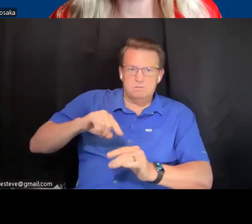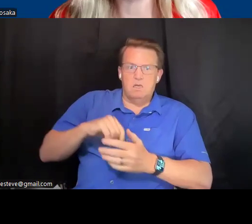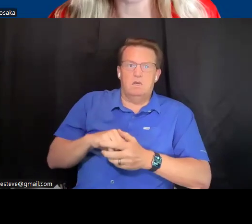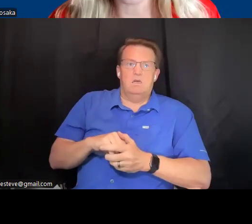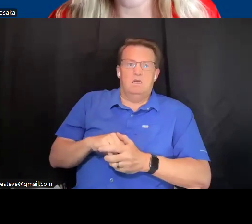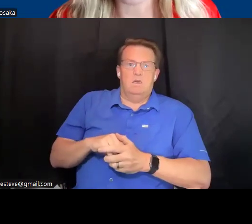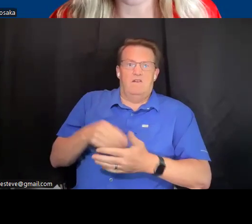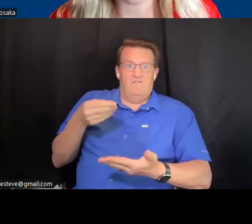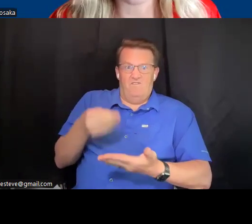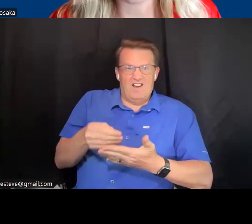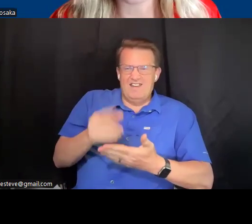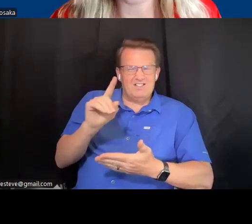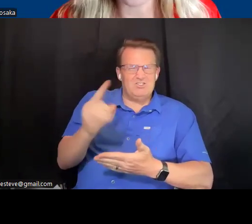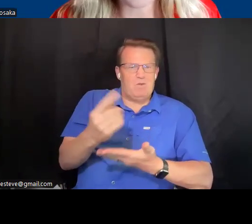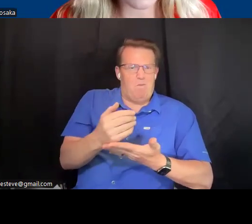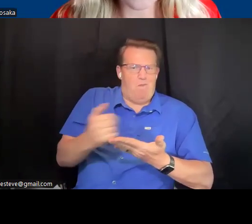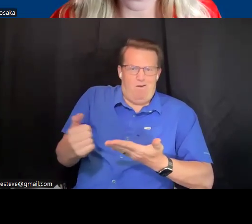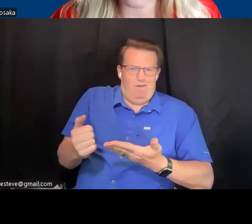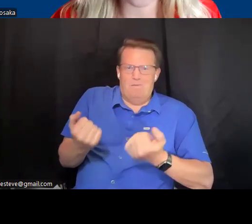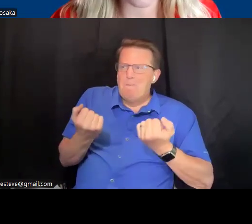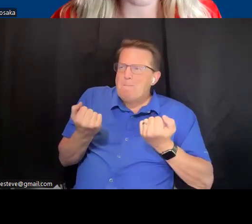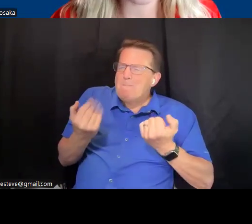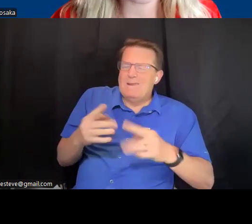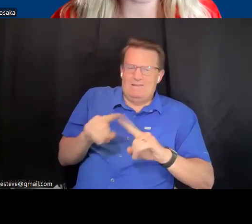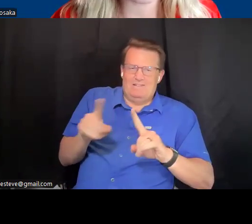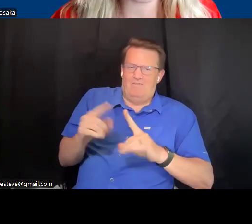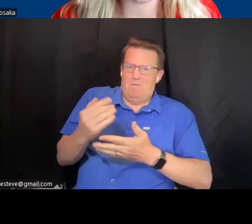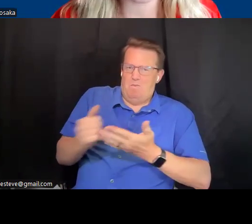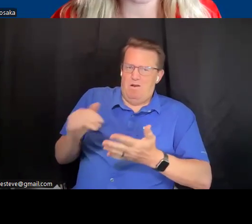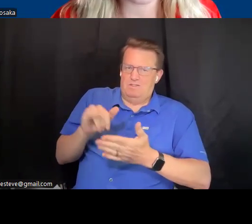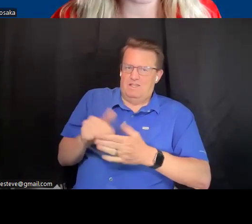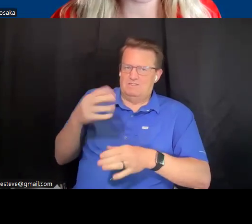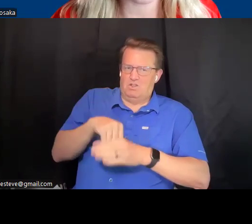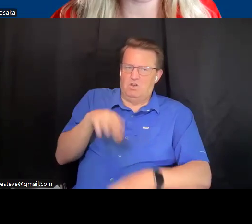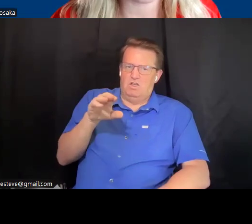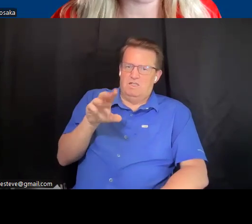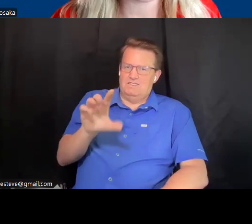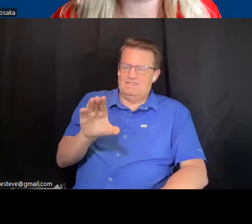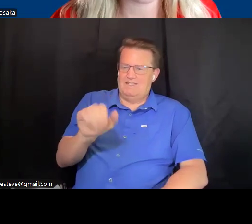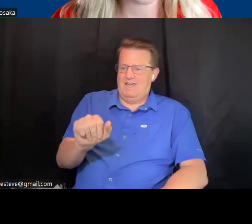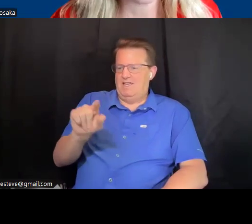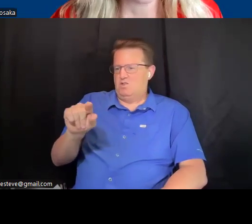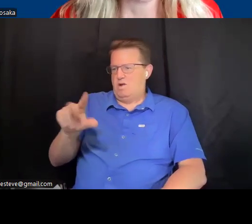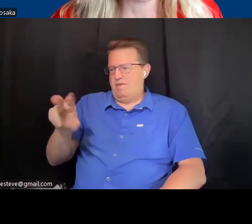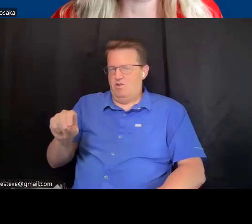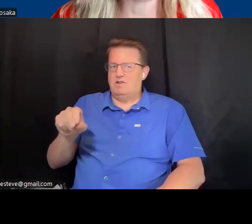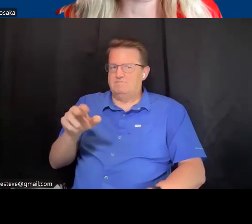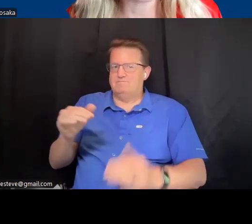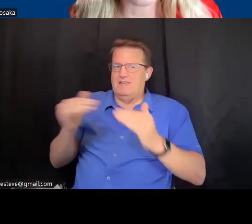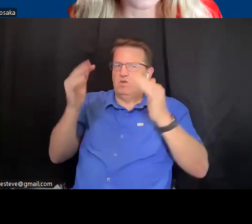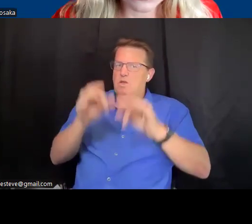Funding is one aspect of this, but there are many bodies of work included in CA 2030 equally important. We want